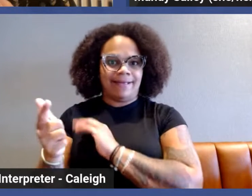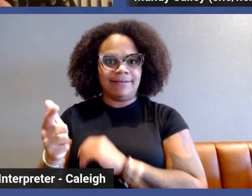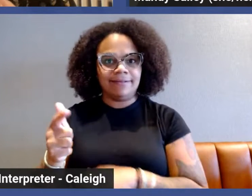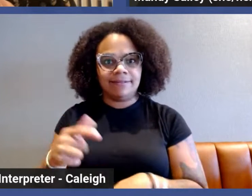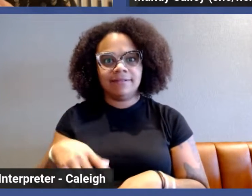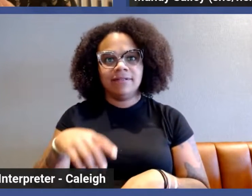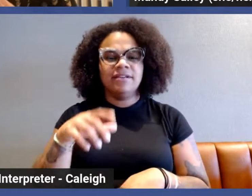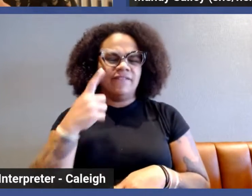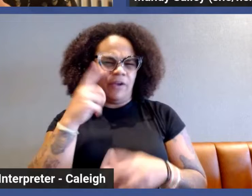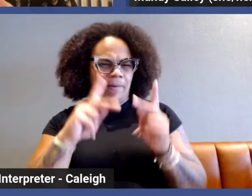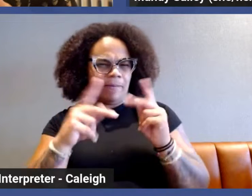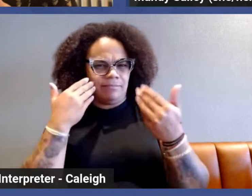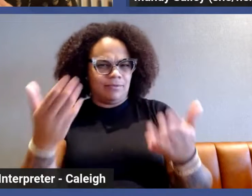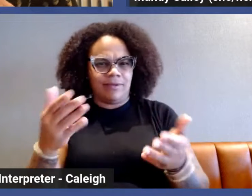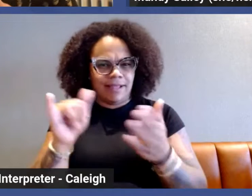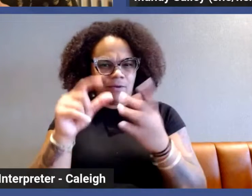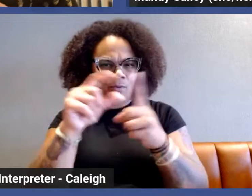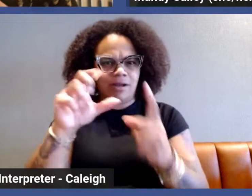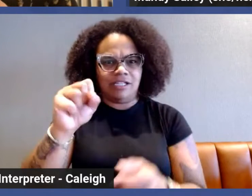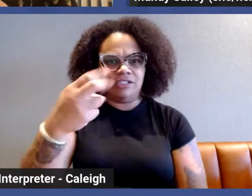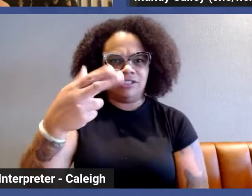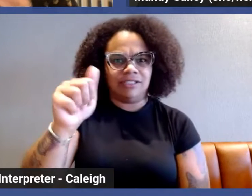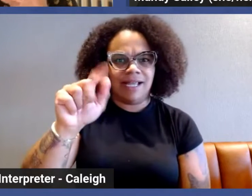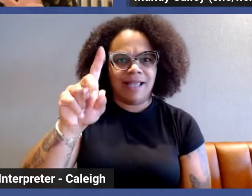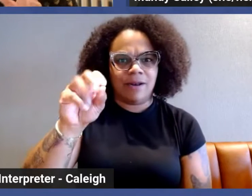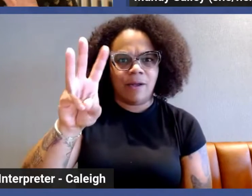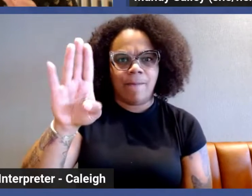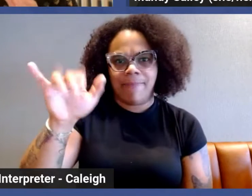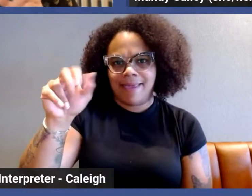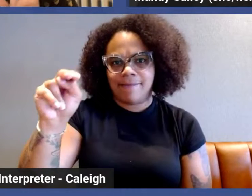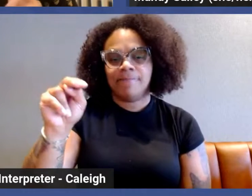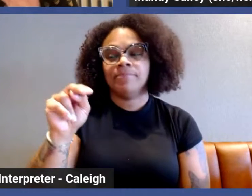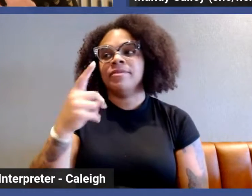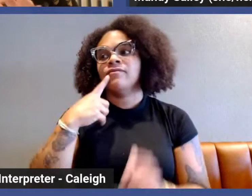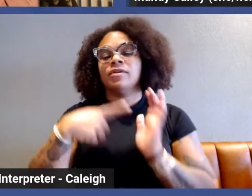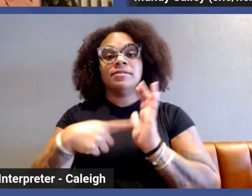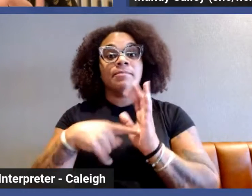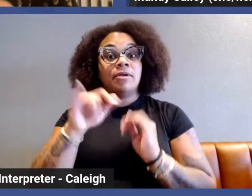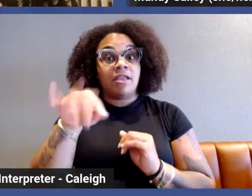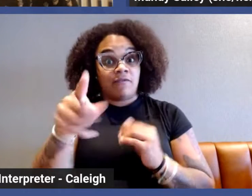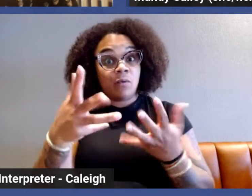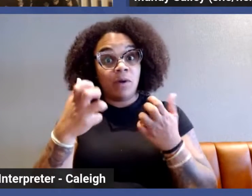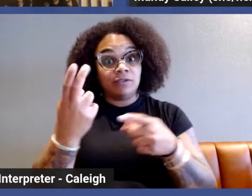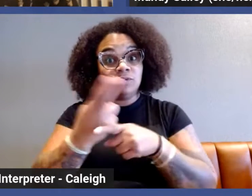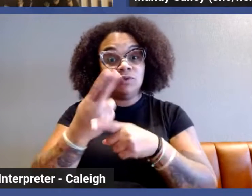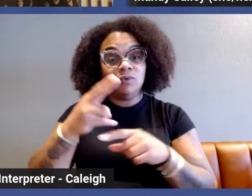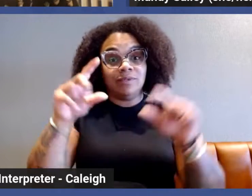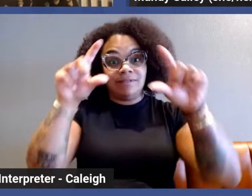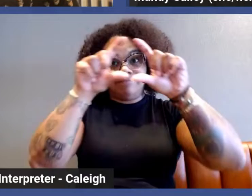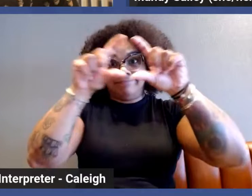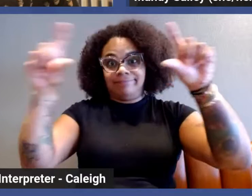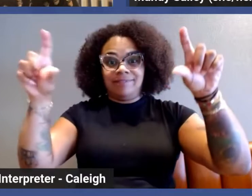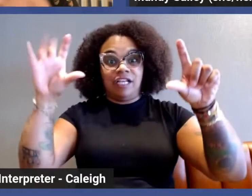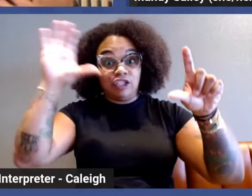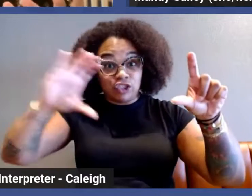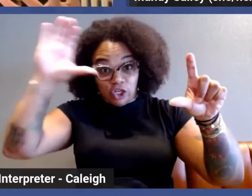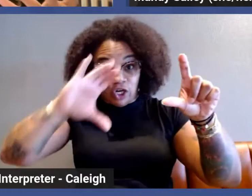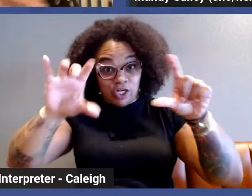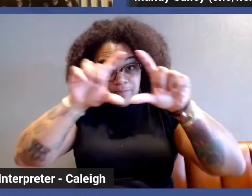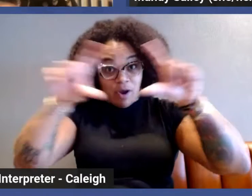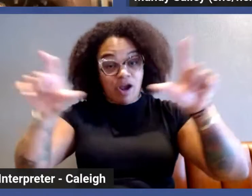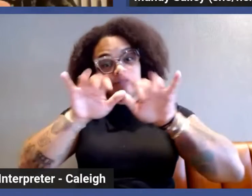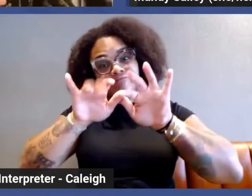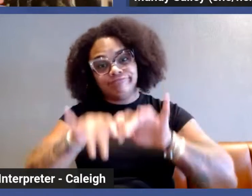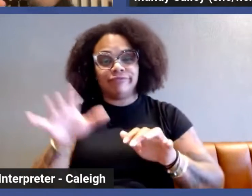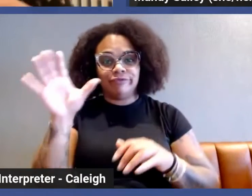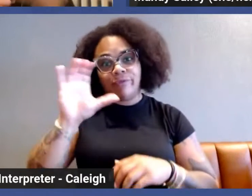that don't know that term, is if, for example, you want to use the search bar within a platform to find